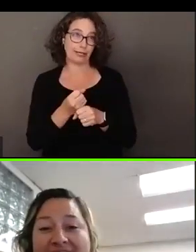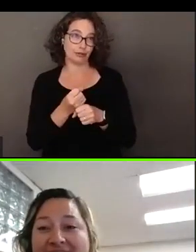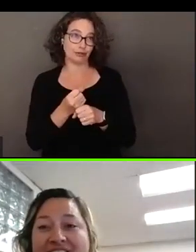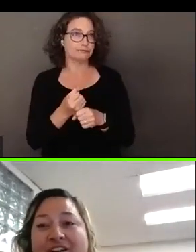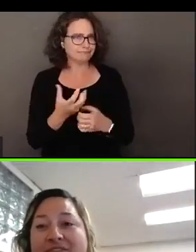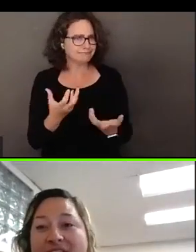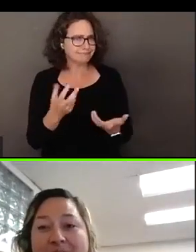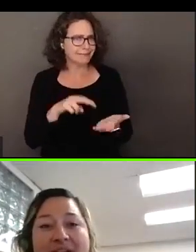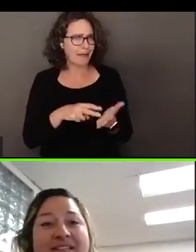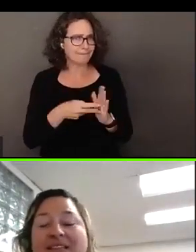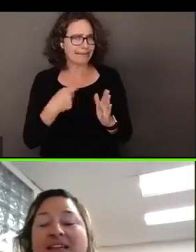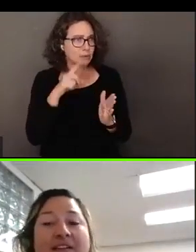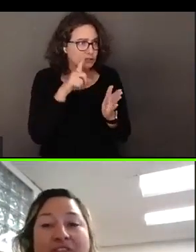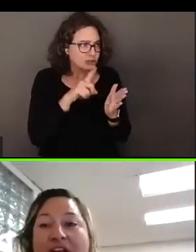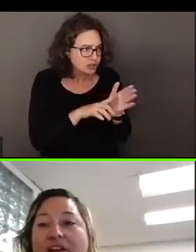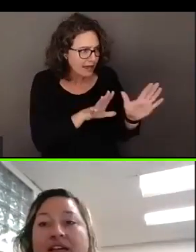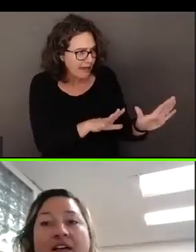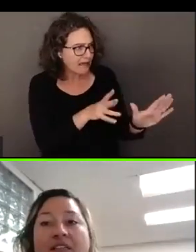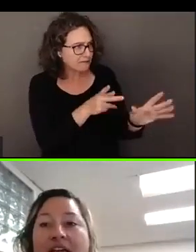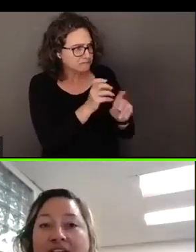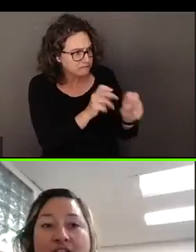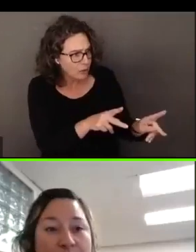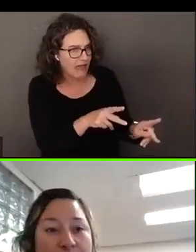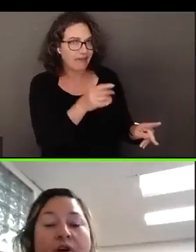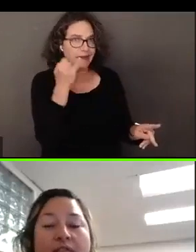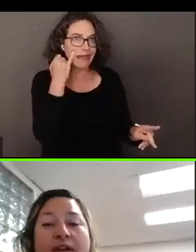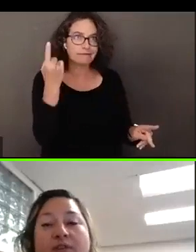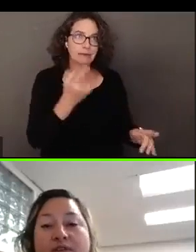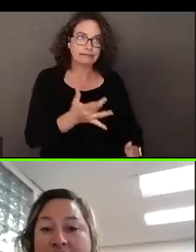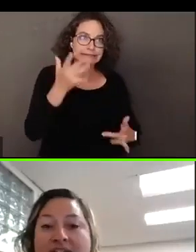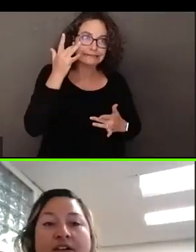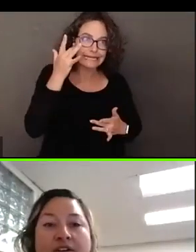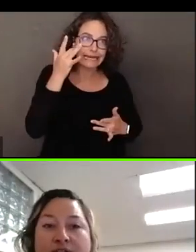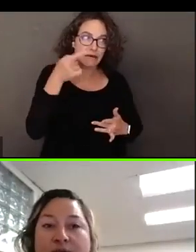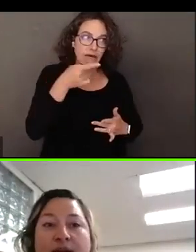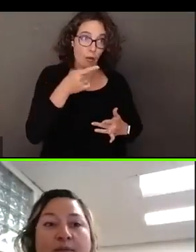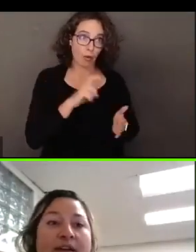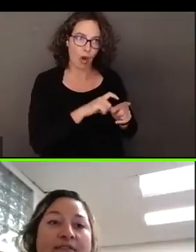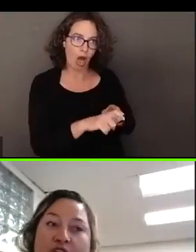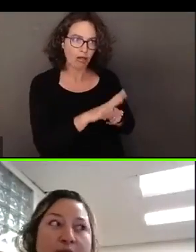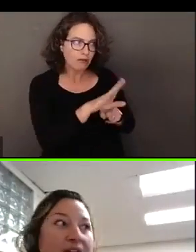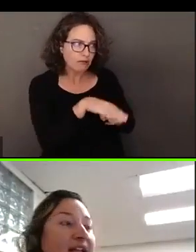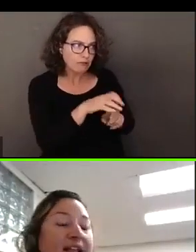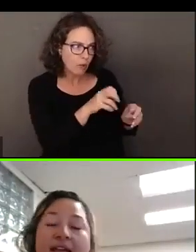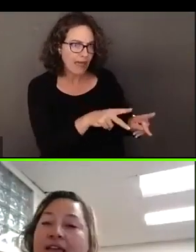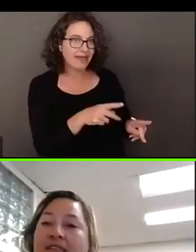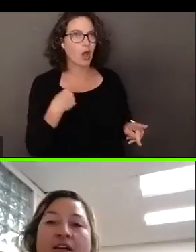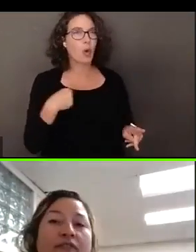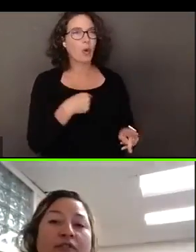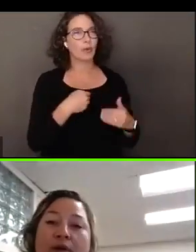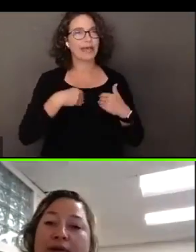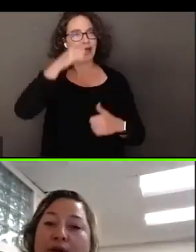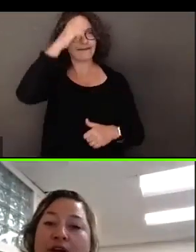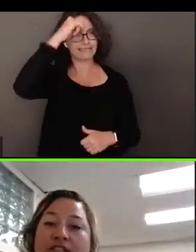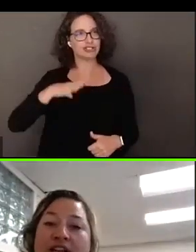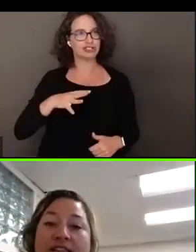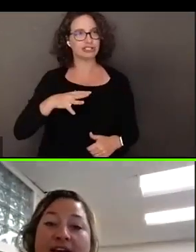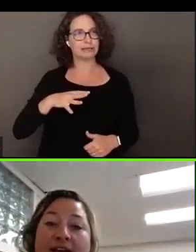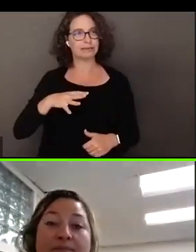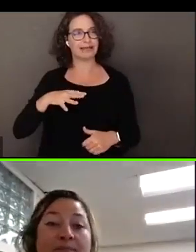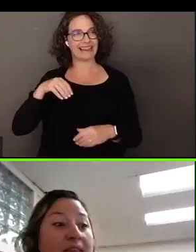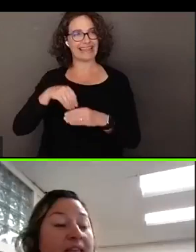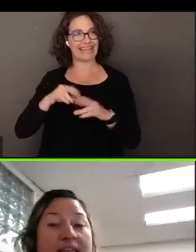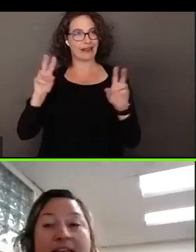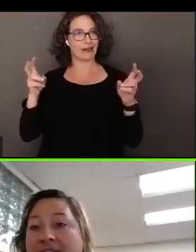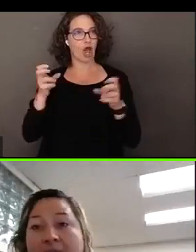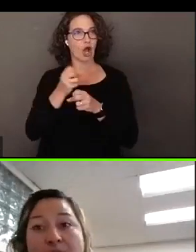check in on each other. If somebody is sick, if they're ill, like you call them, you see how they're doing. We have a gentleman at the Coffee Break Project